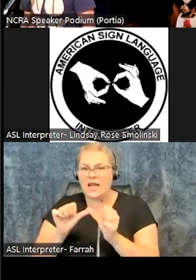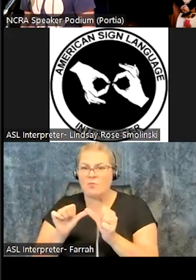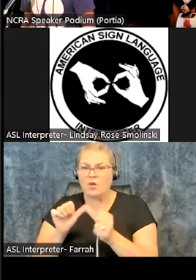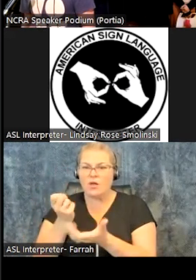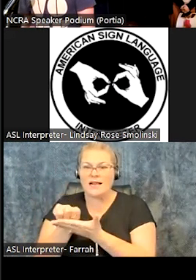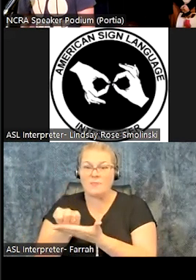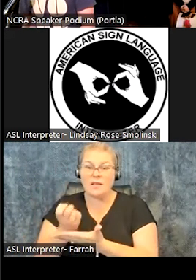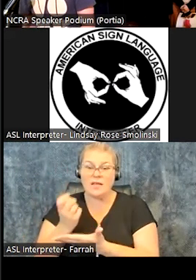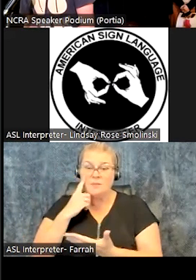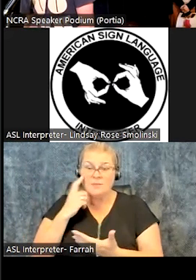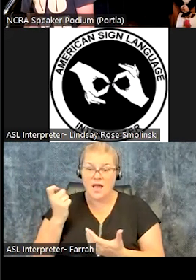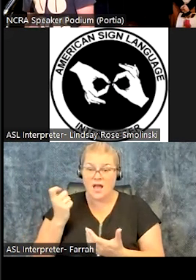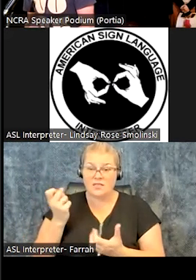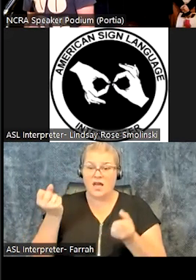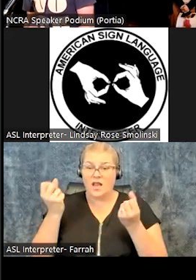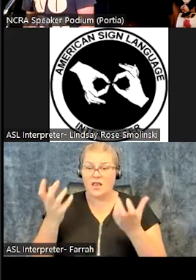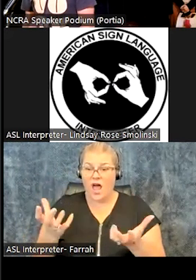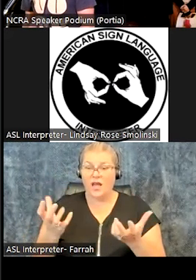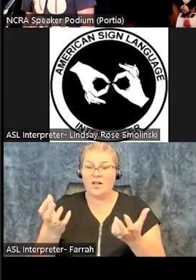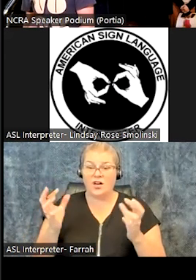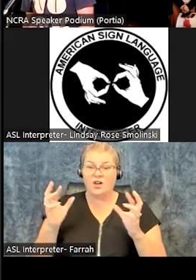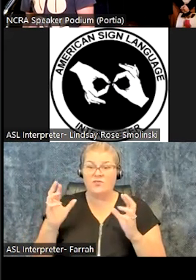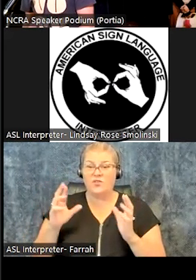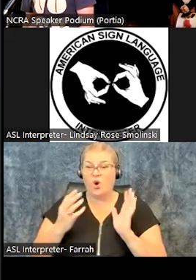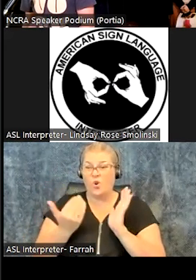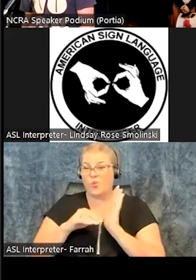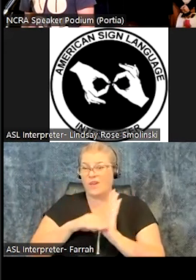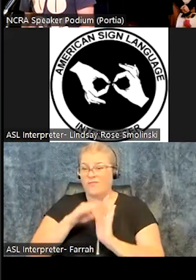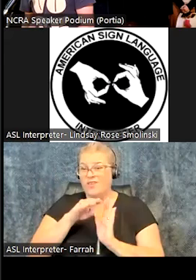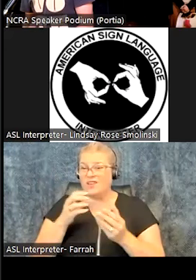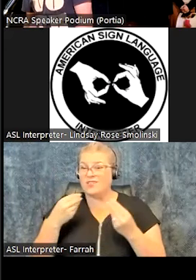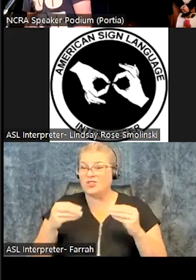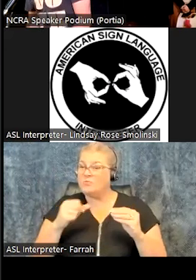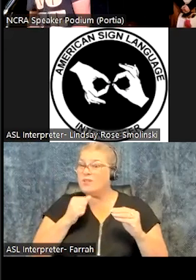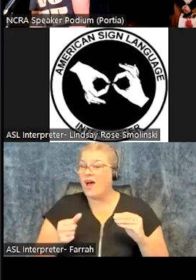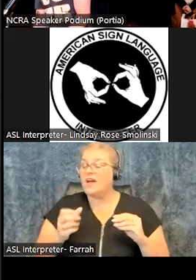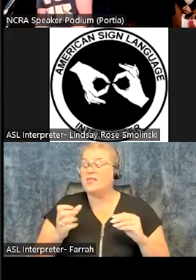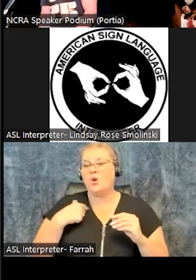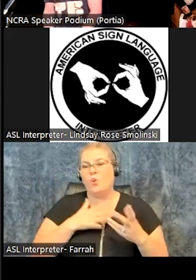lot of refill shops aren't, and we're trying to be a model for one that can be.